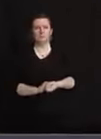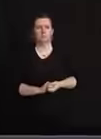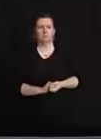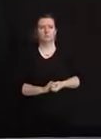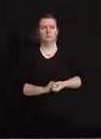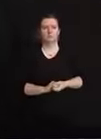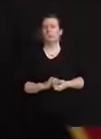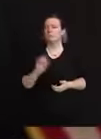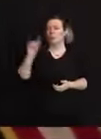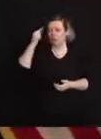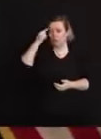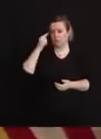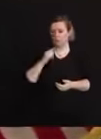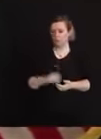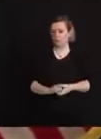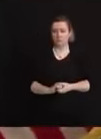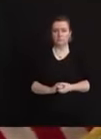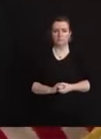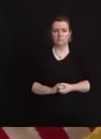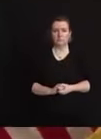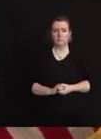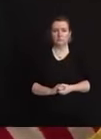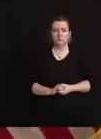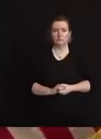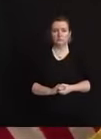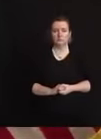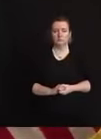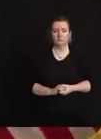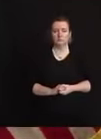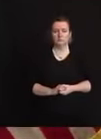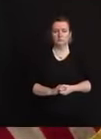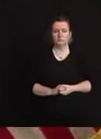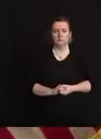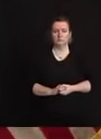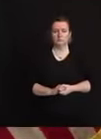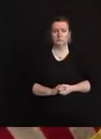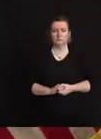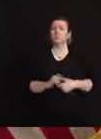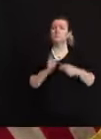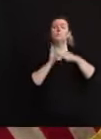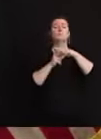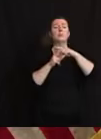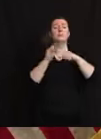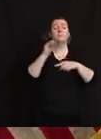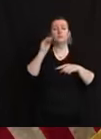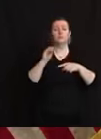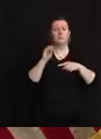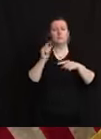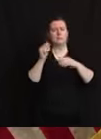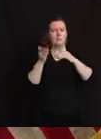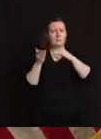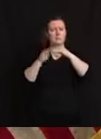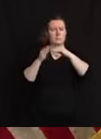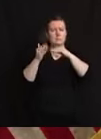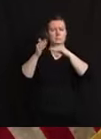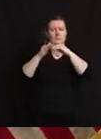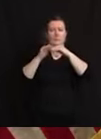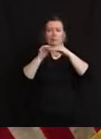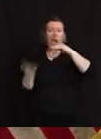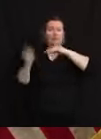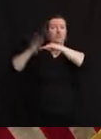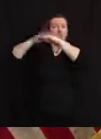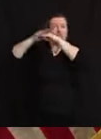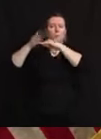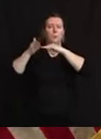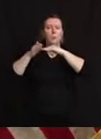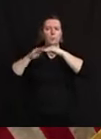The positivity percent is going up at a very slow rate at the moment. also a curve that folks should know that